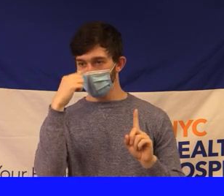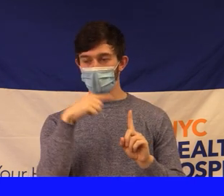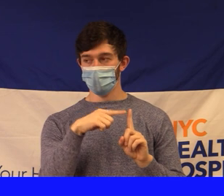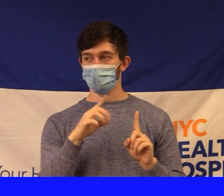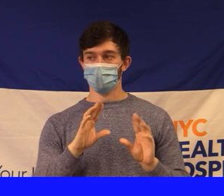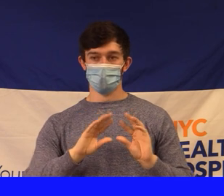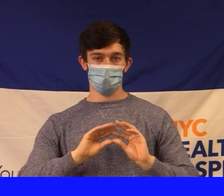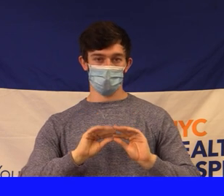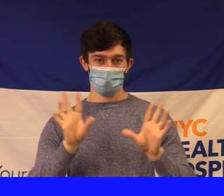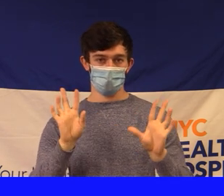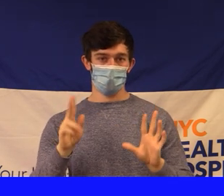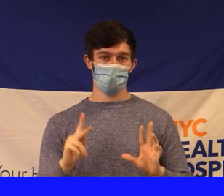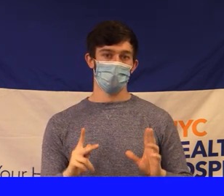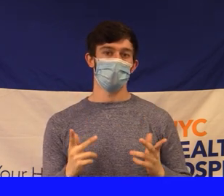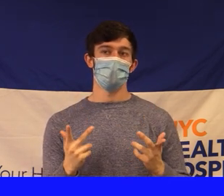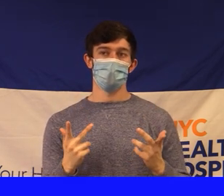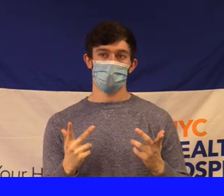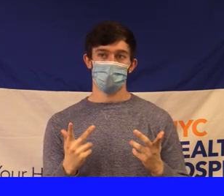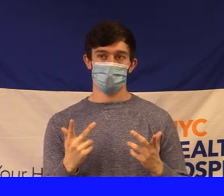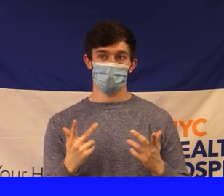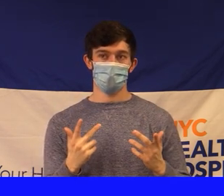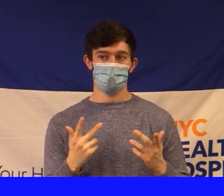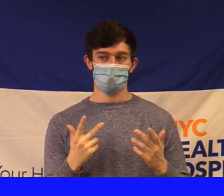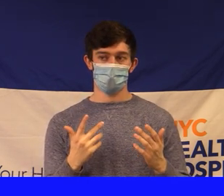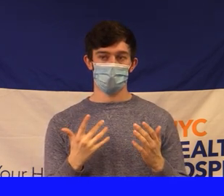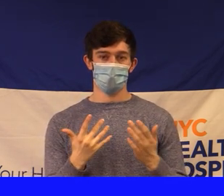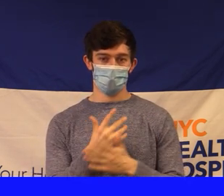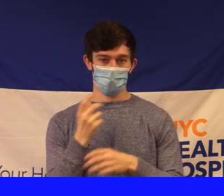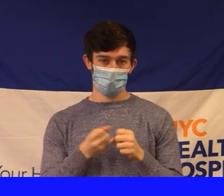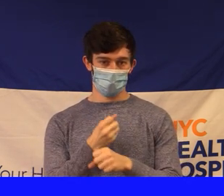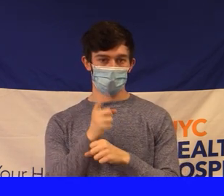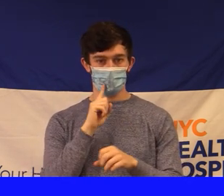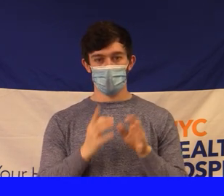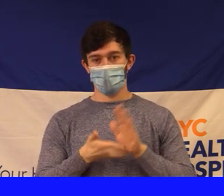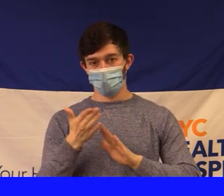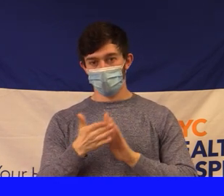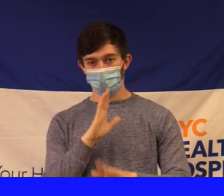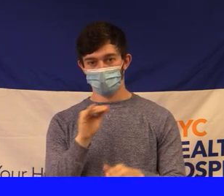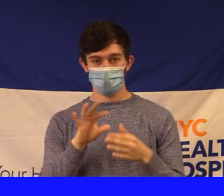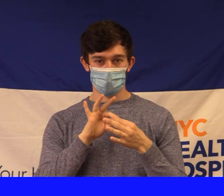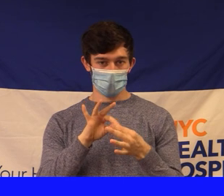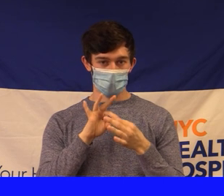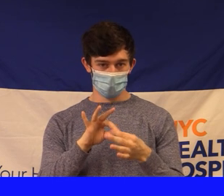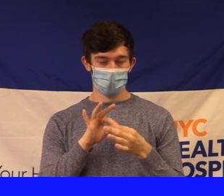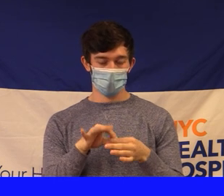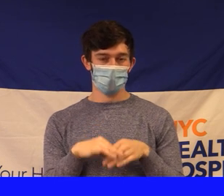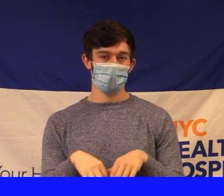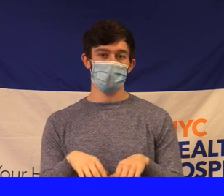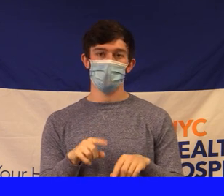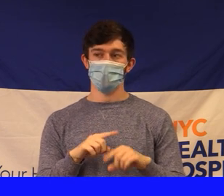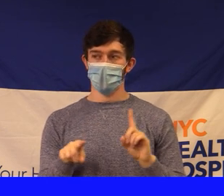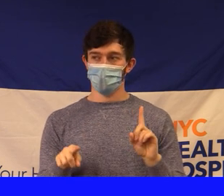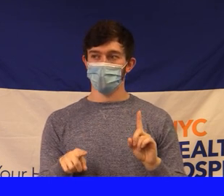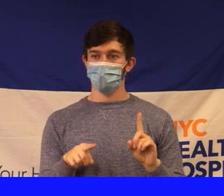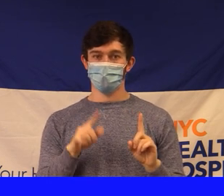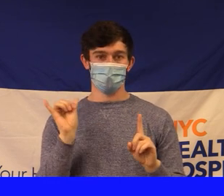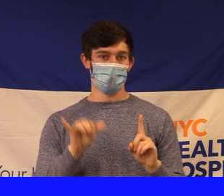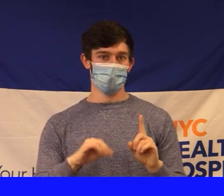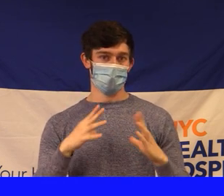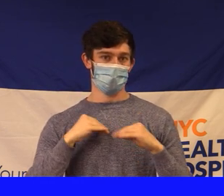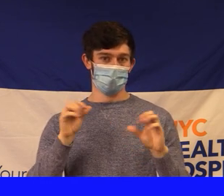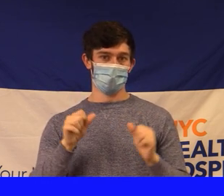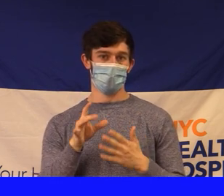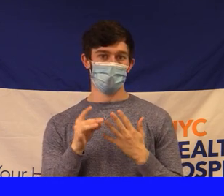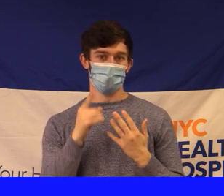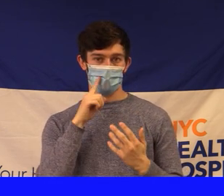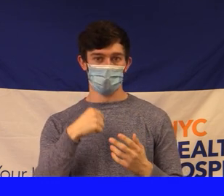up in going into the new year would be great just for our operations and relationships. So defer to you, but that is, that's certainly an acceptable